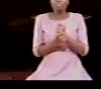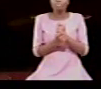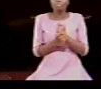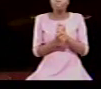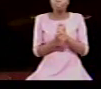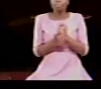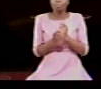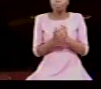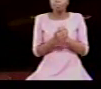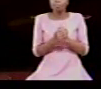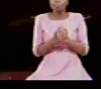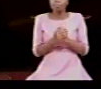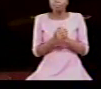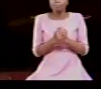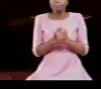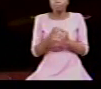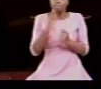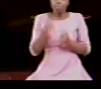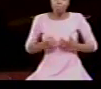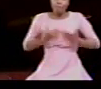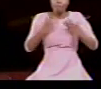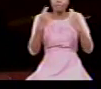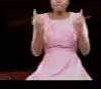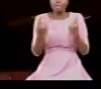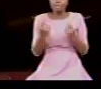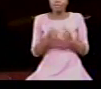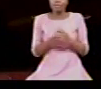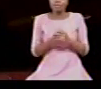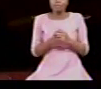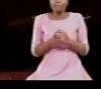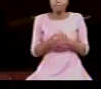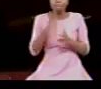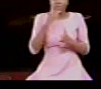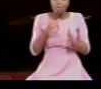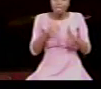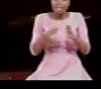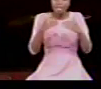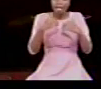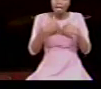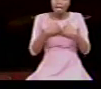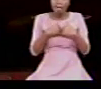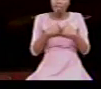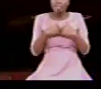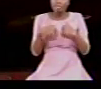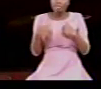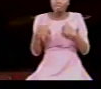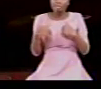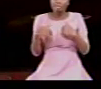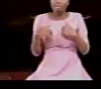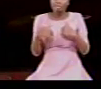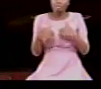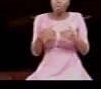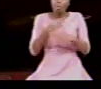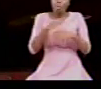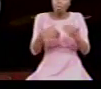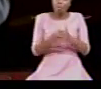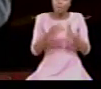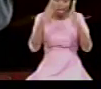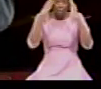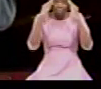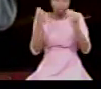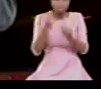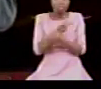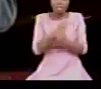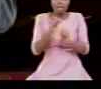Transformed. You have confessed your sins. You still have current experience of salvation. I don't